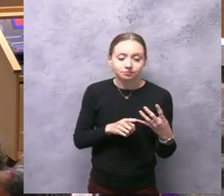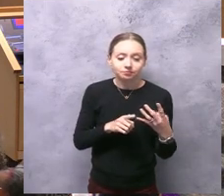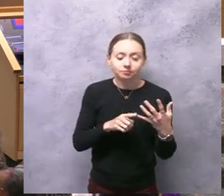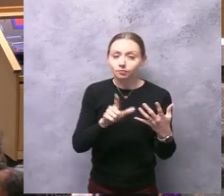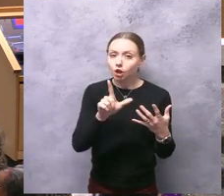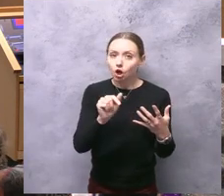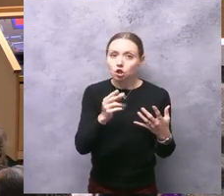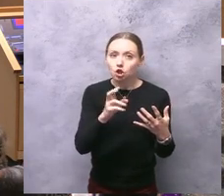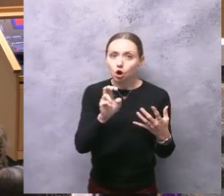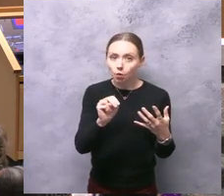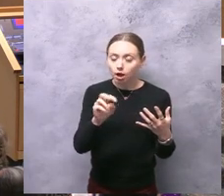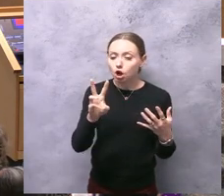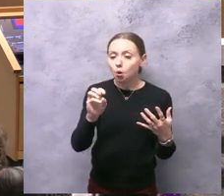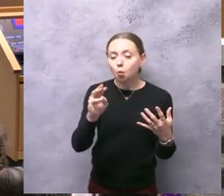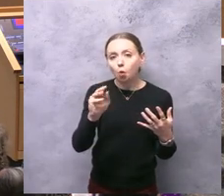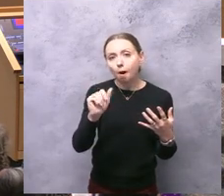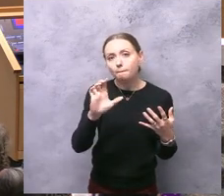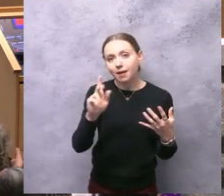Lauren Womack,